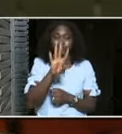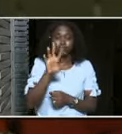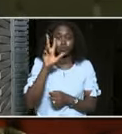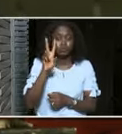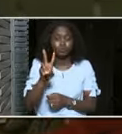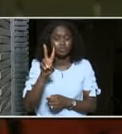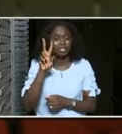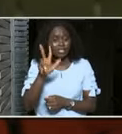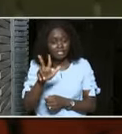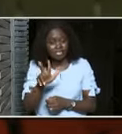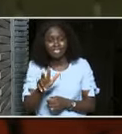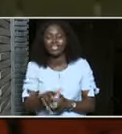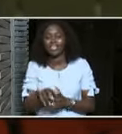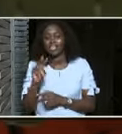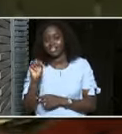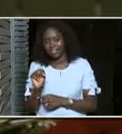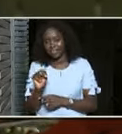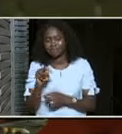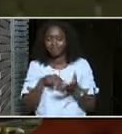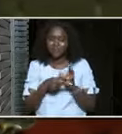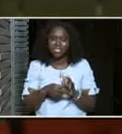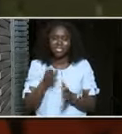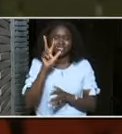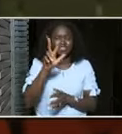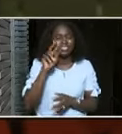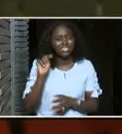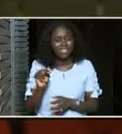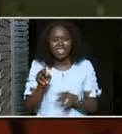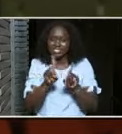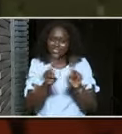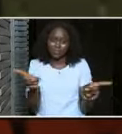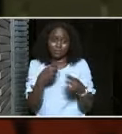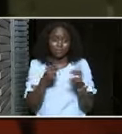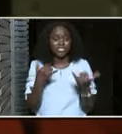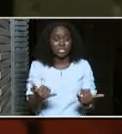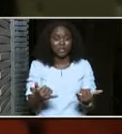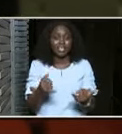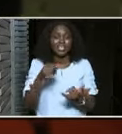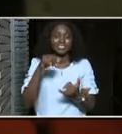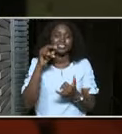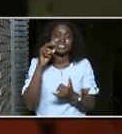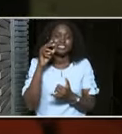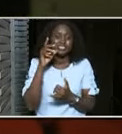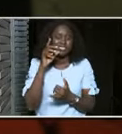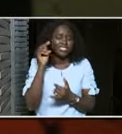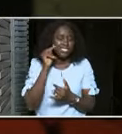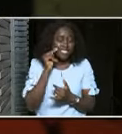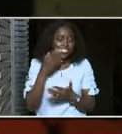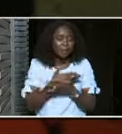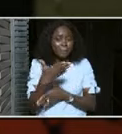423 naira. That is 3 naira different. But now Nigerians are buying dollars almost 800